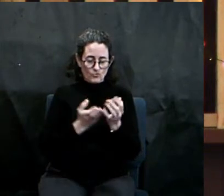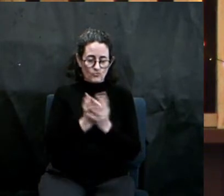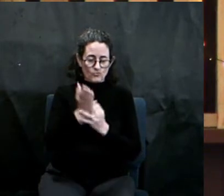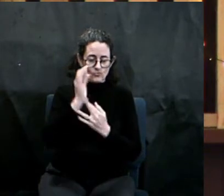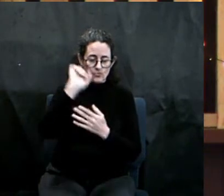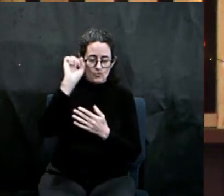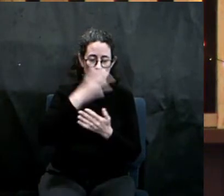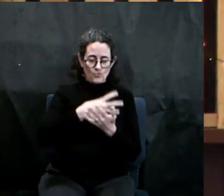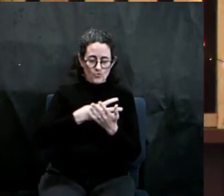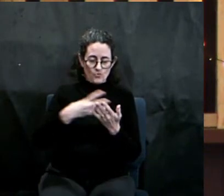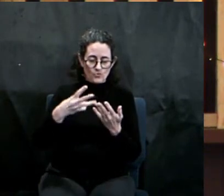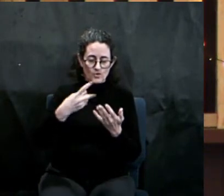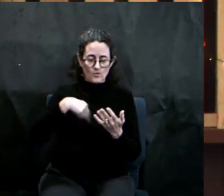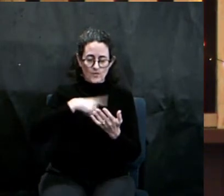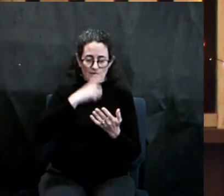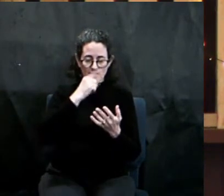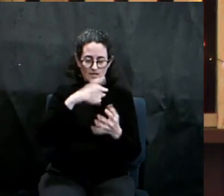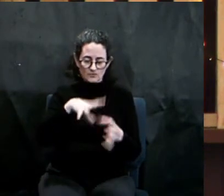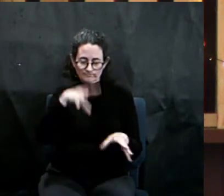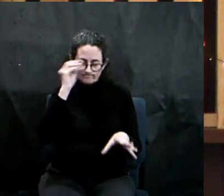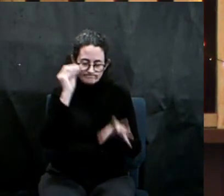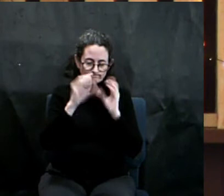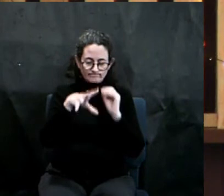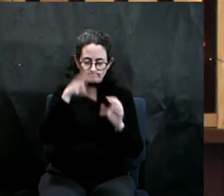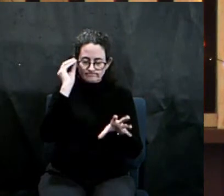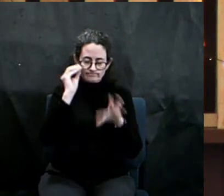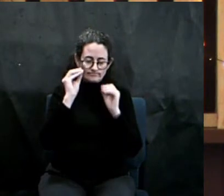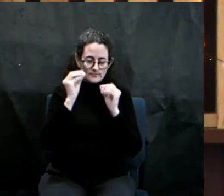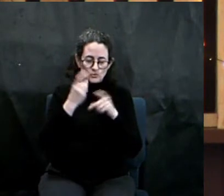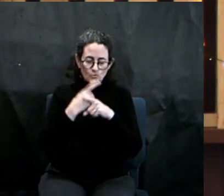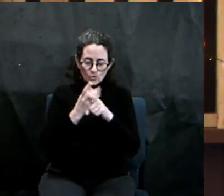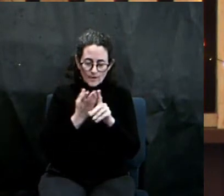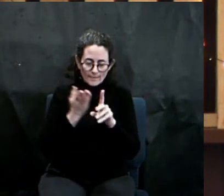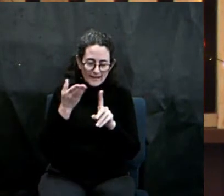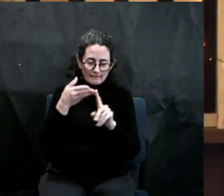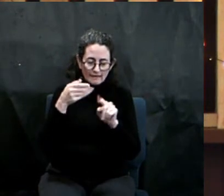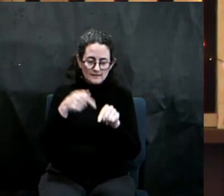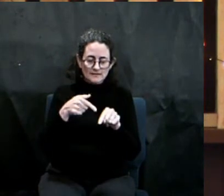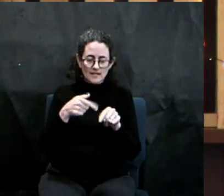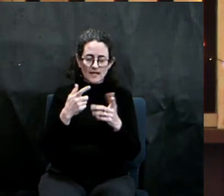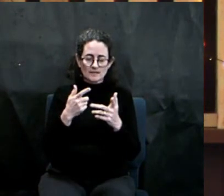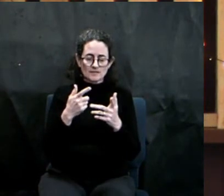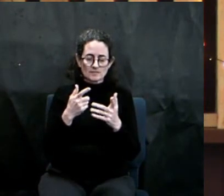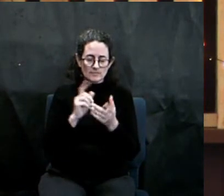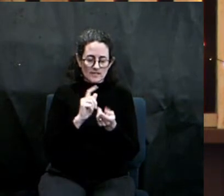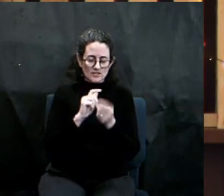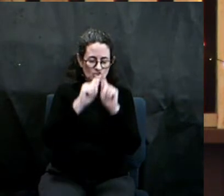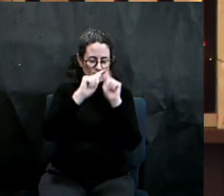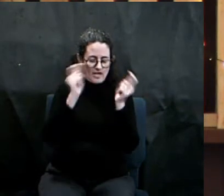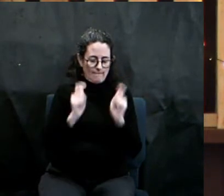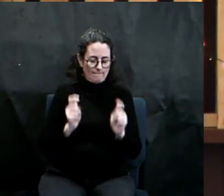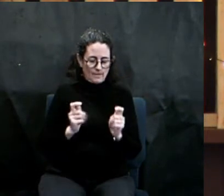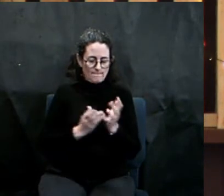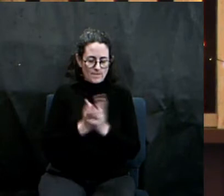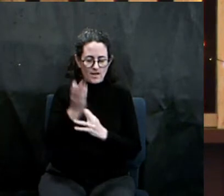might digest it, continue to discuss it, and be shaped by it. Father, we pray that we will